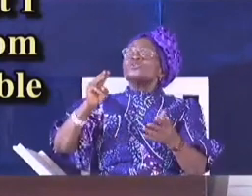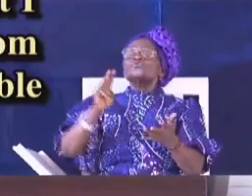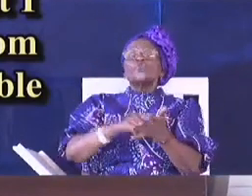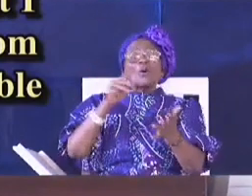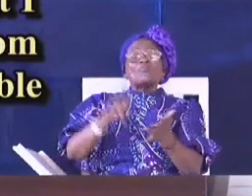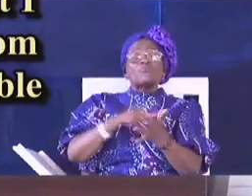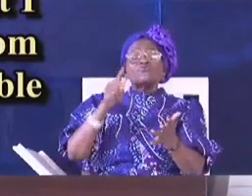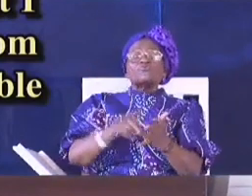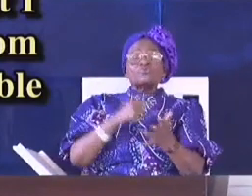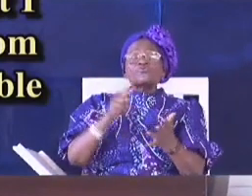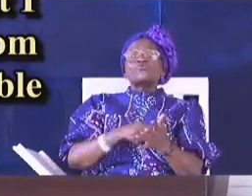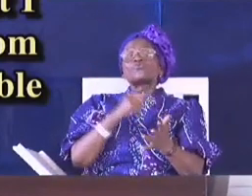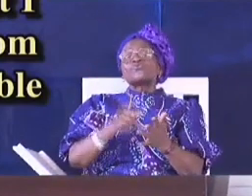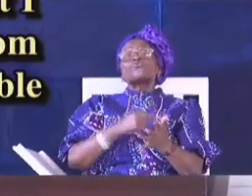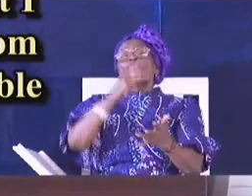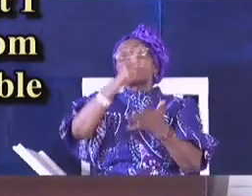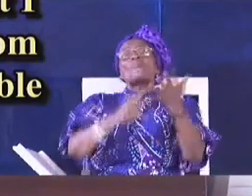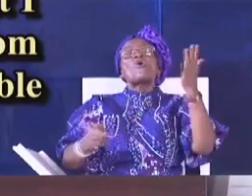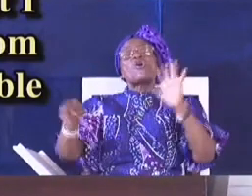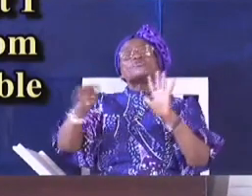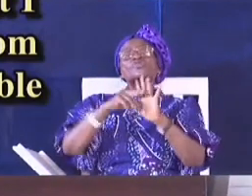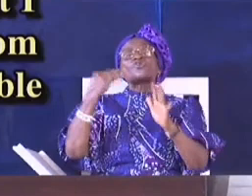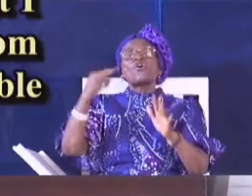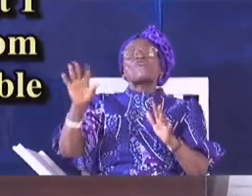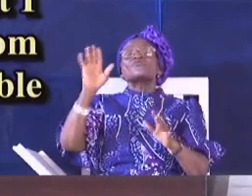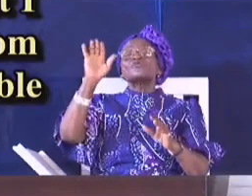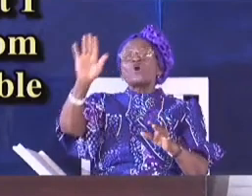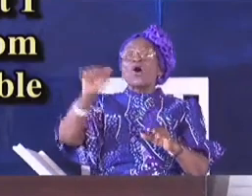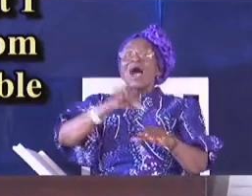What was it Elijah said? Elijah said,